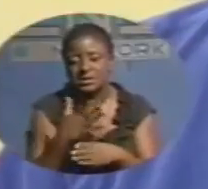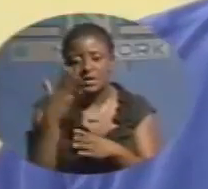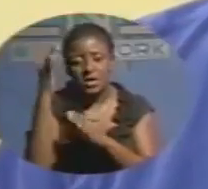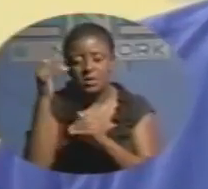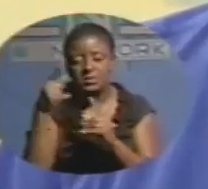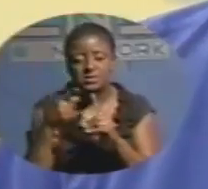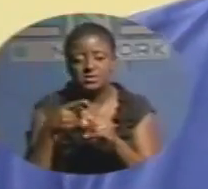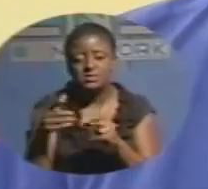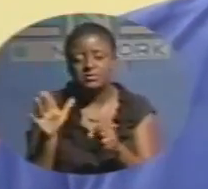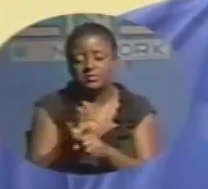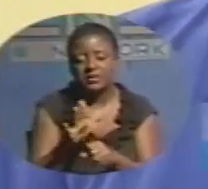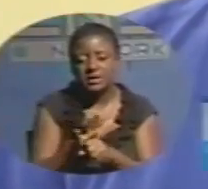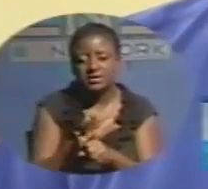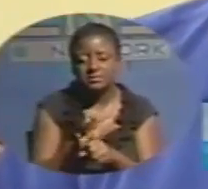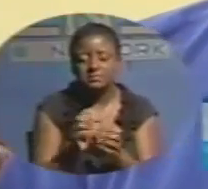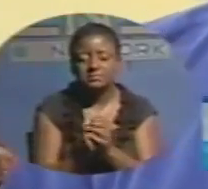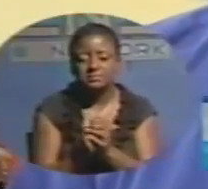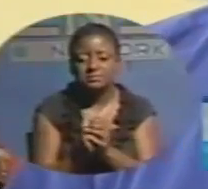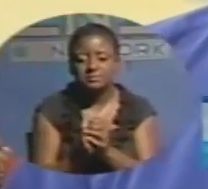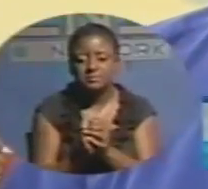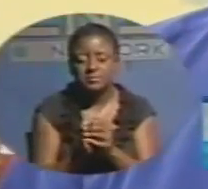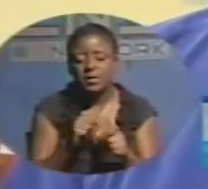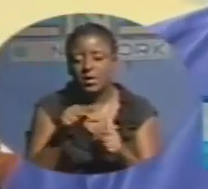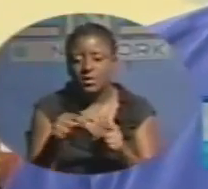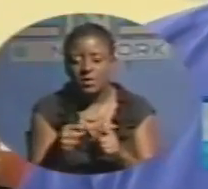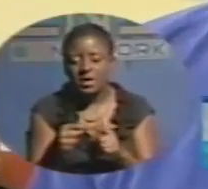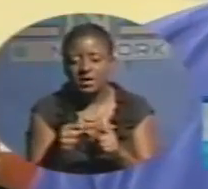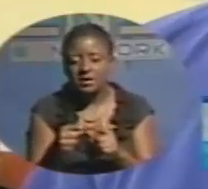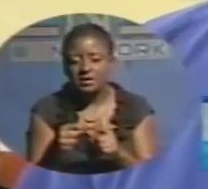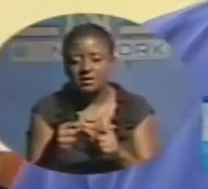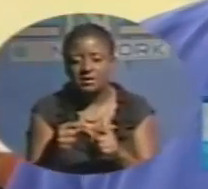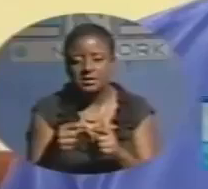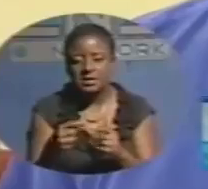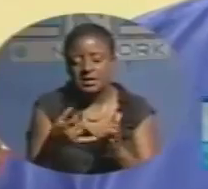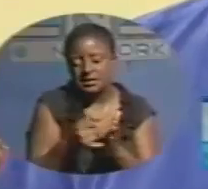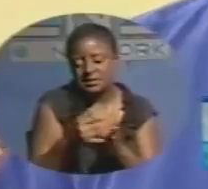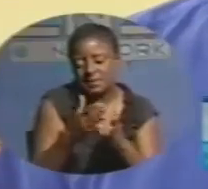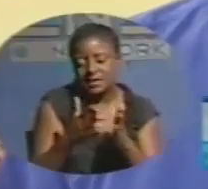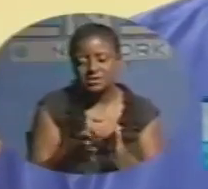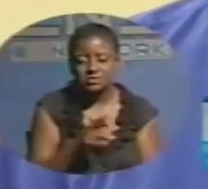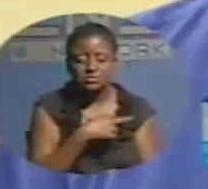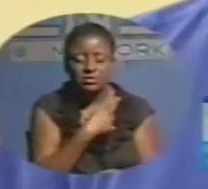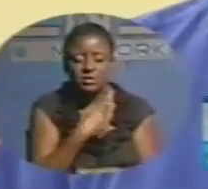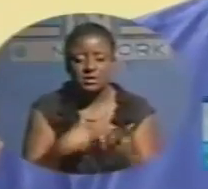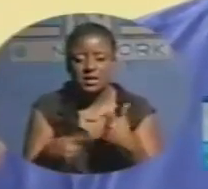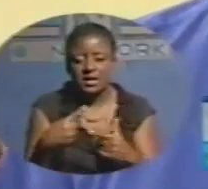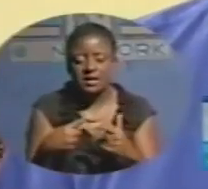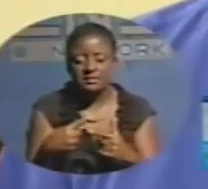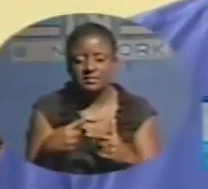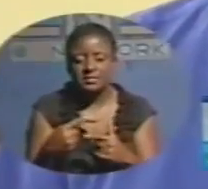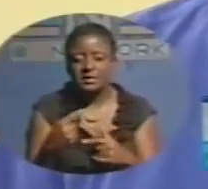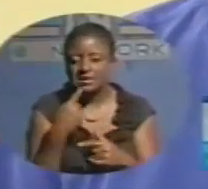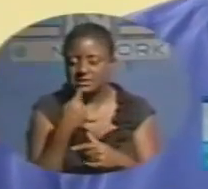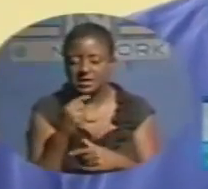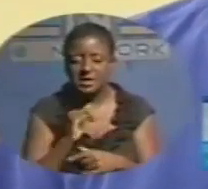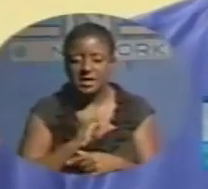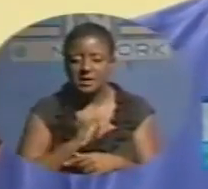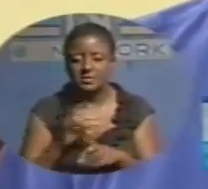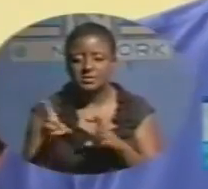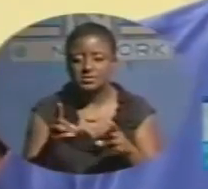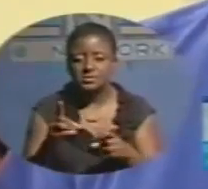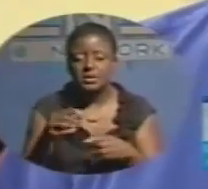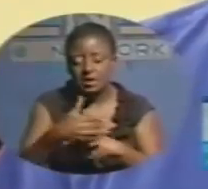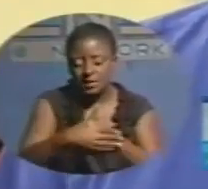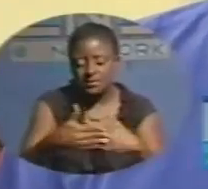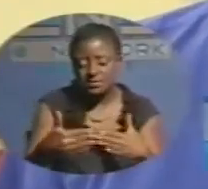Town community. And when Inspector Rule came to us and he said, look, I'm going to be doing some community service, I need